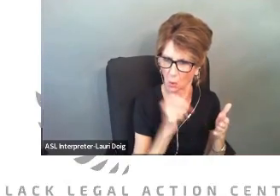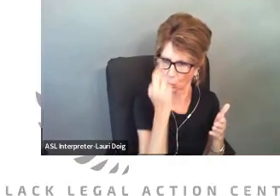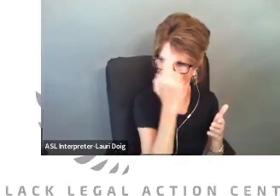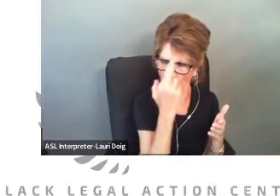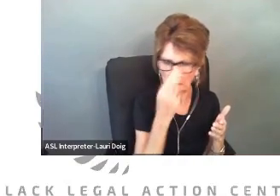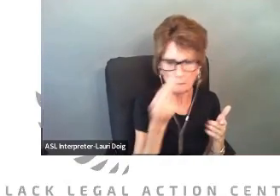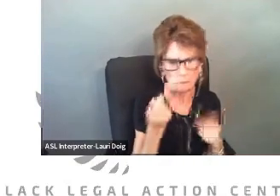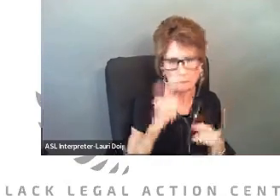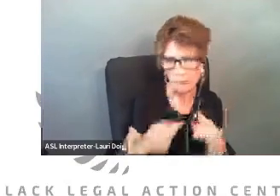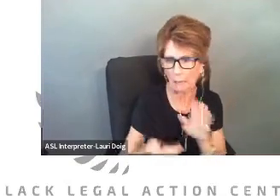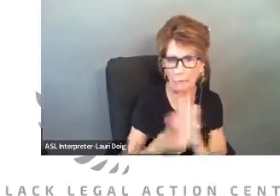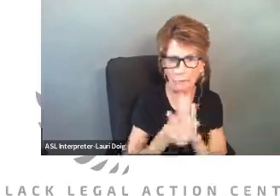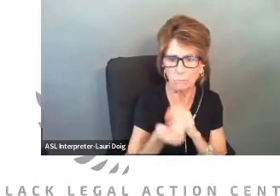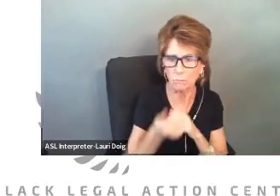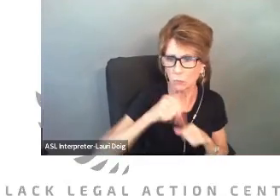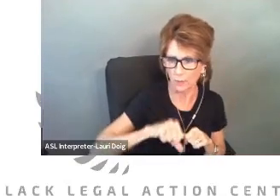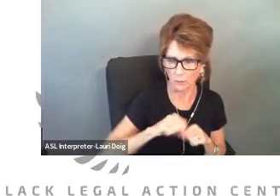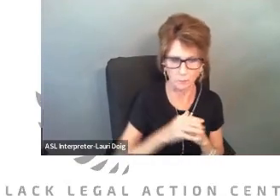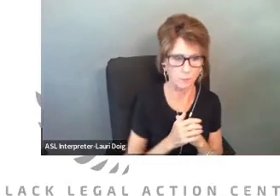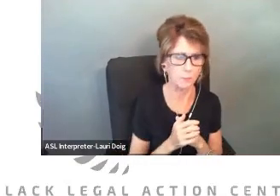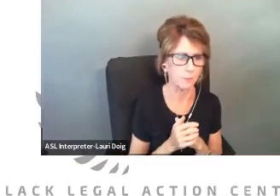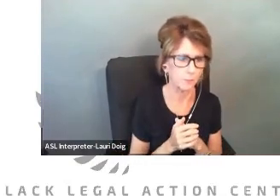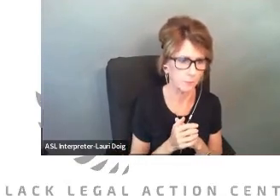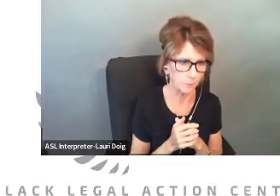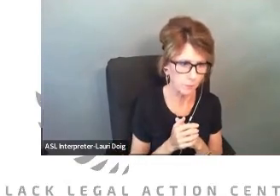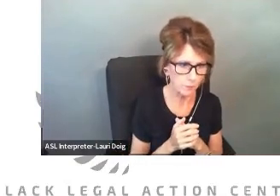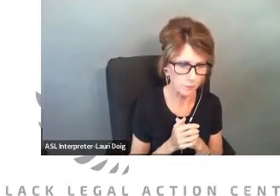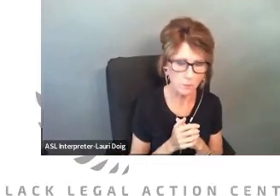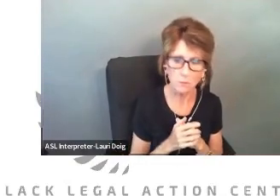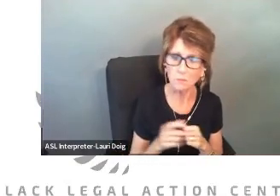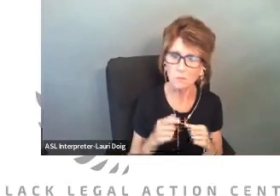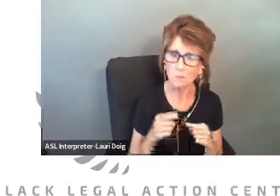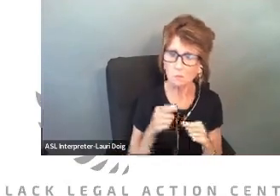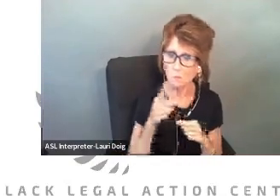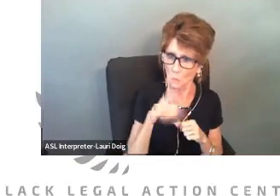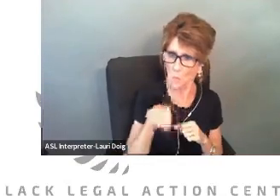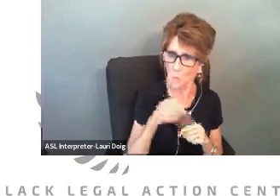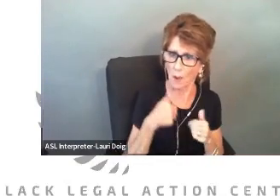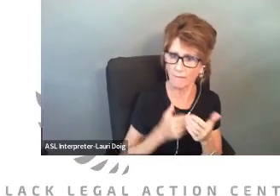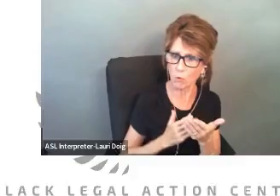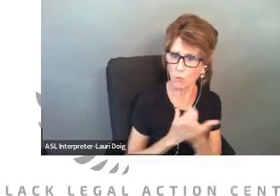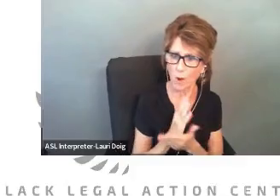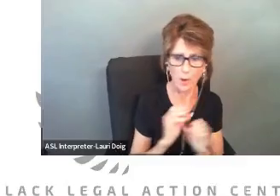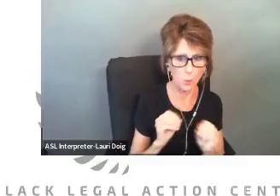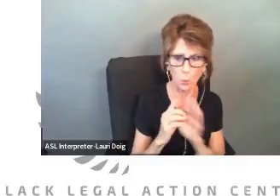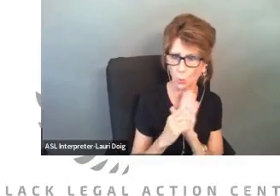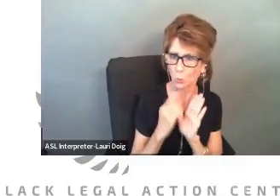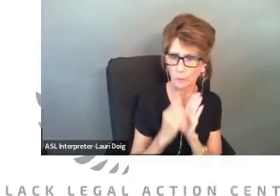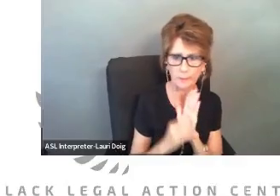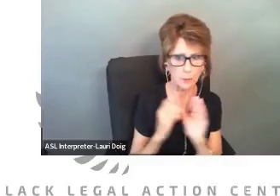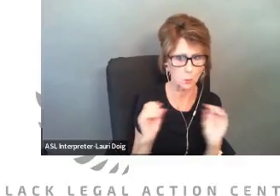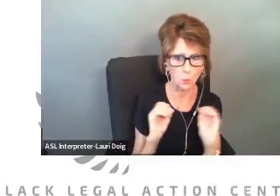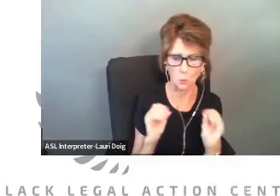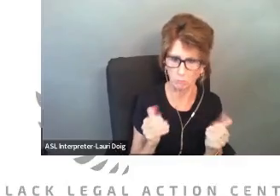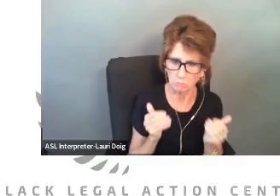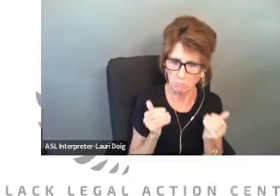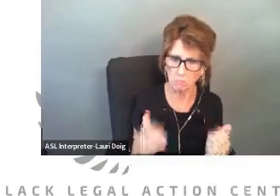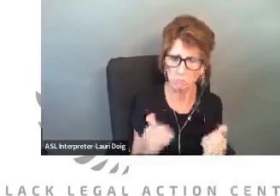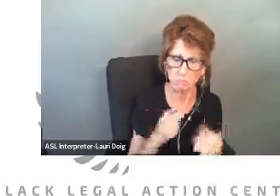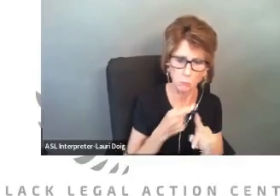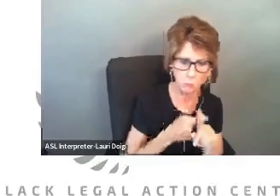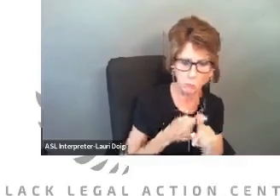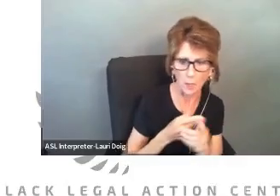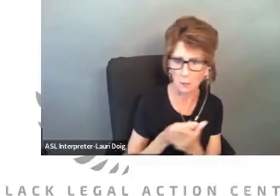intersectionalities, it's endless. You have the right to be free from discrimination. And we spoke